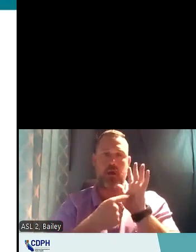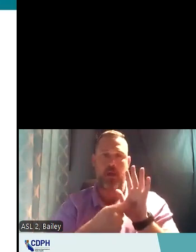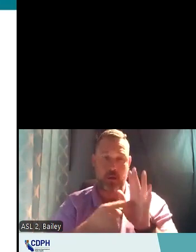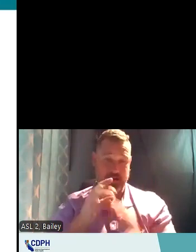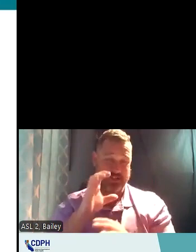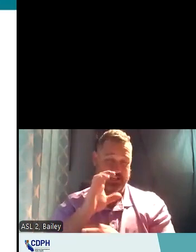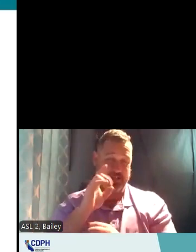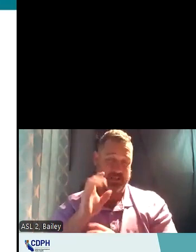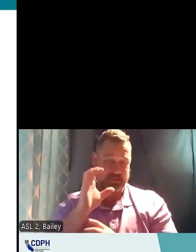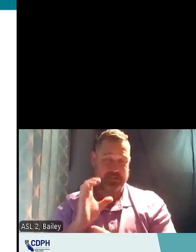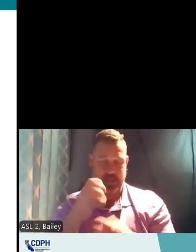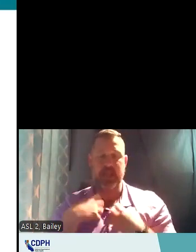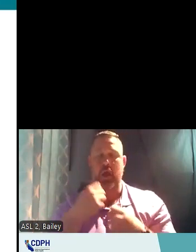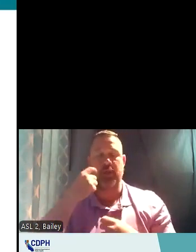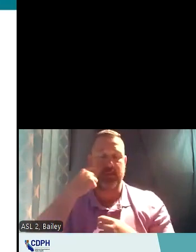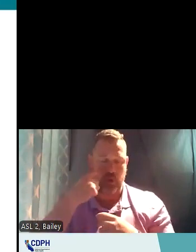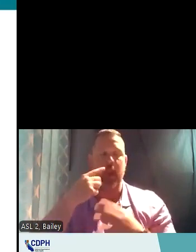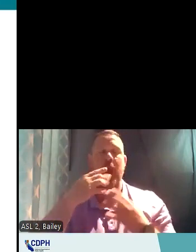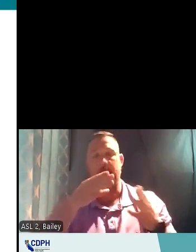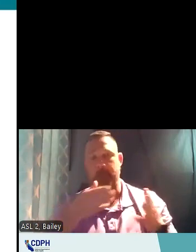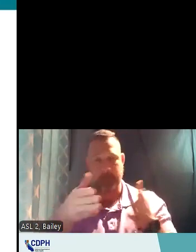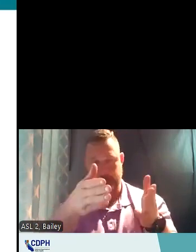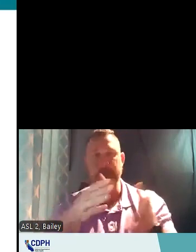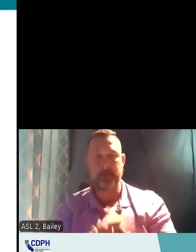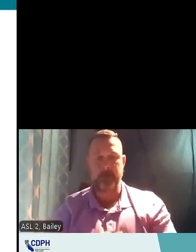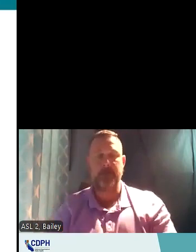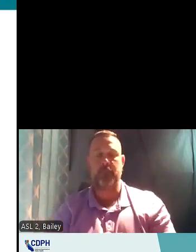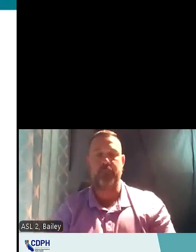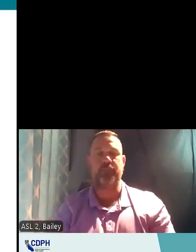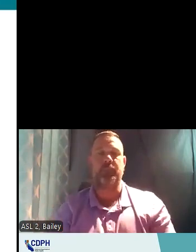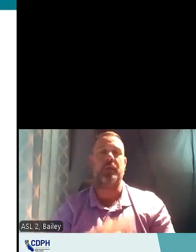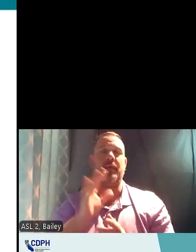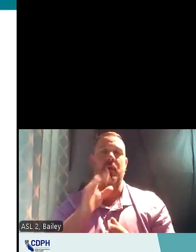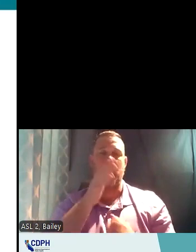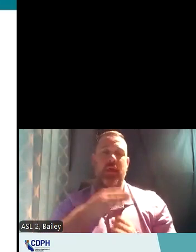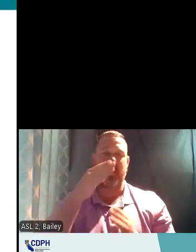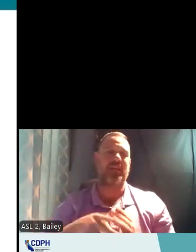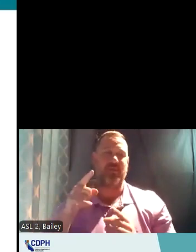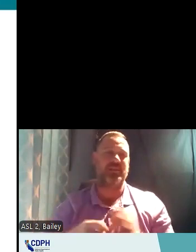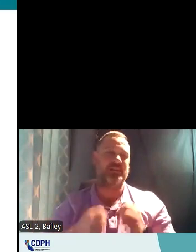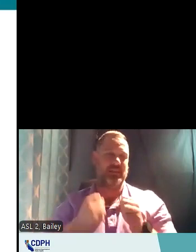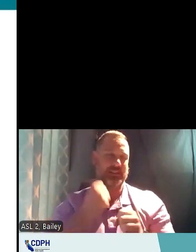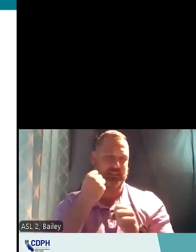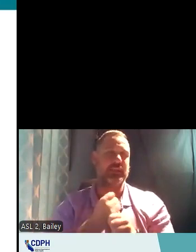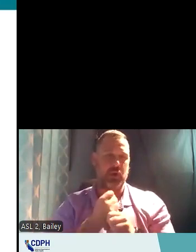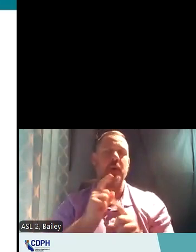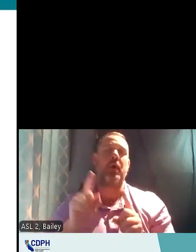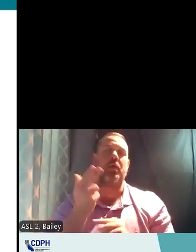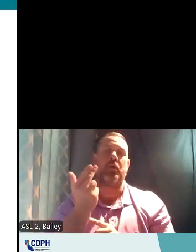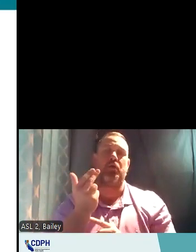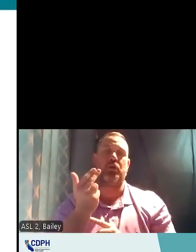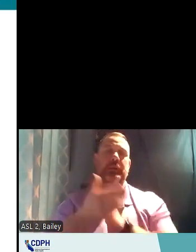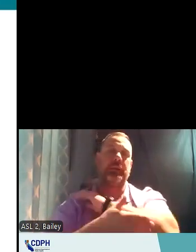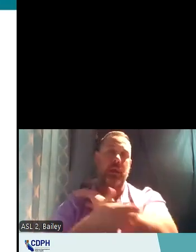CDC Healthy Brain Initiative Roadmap. The project term will end this fiscal year, but our 13 counties continue